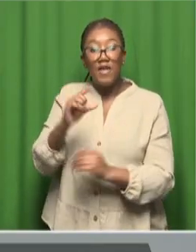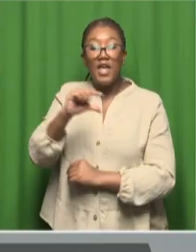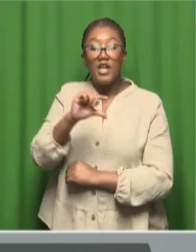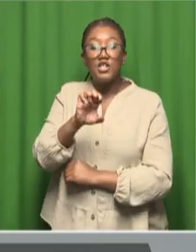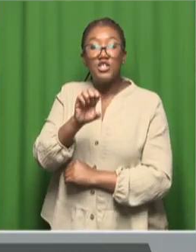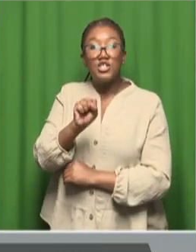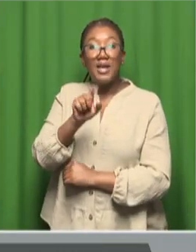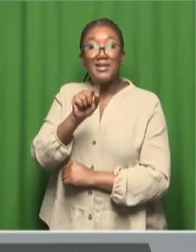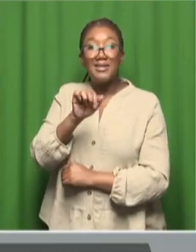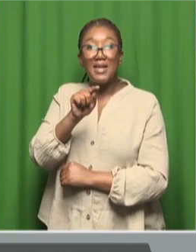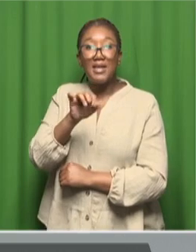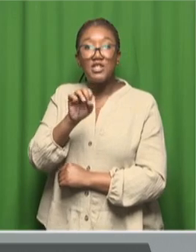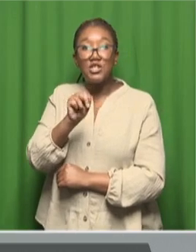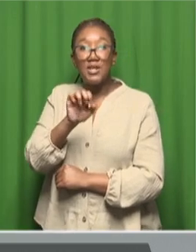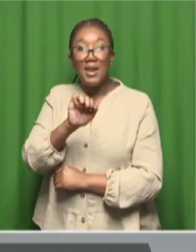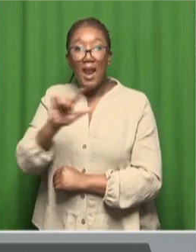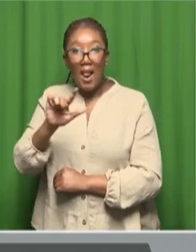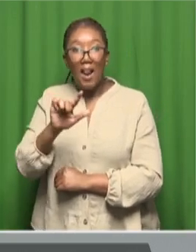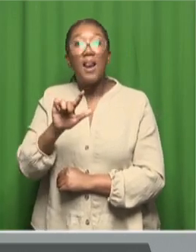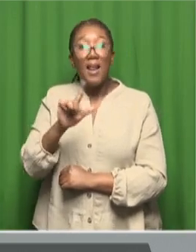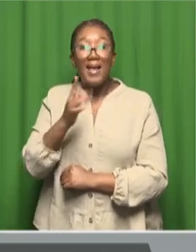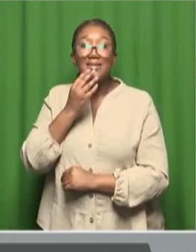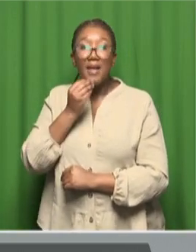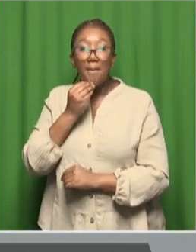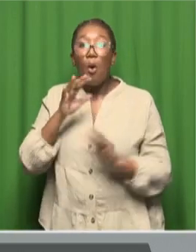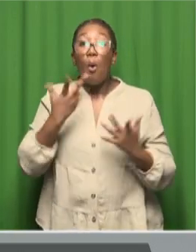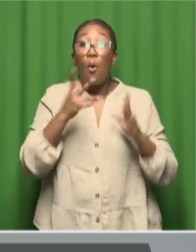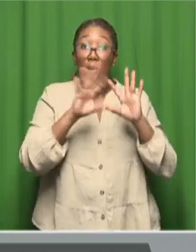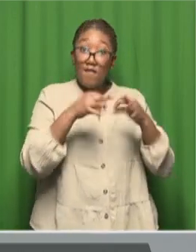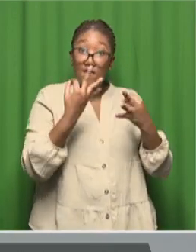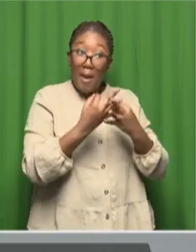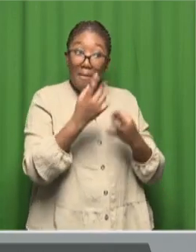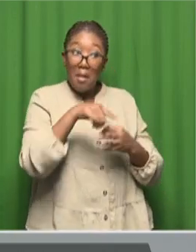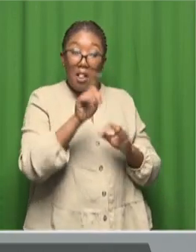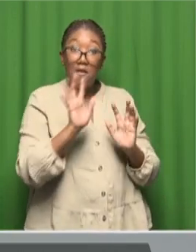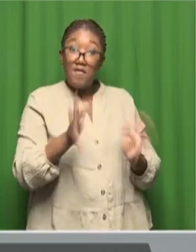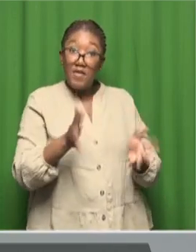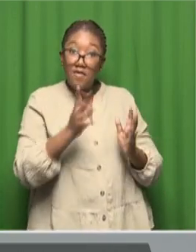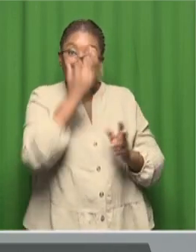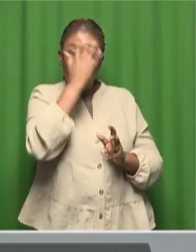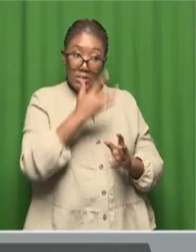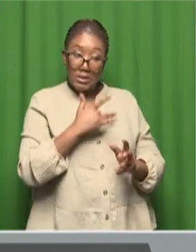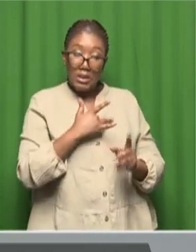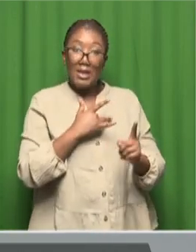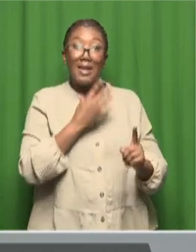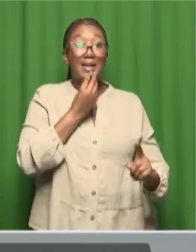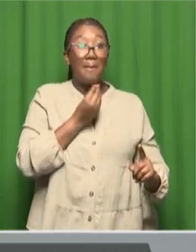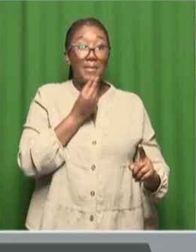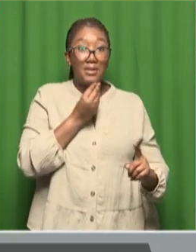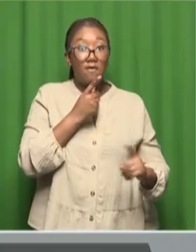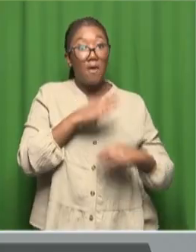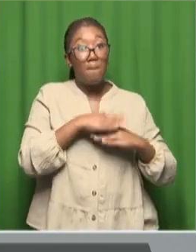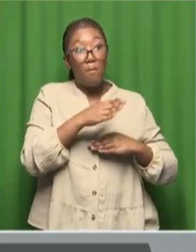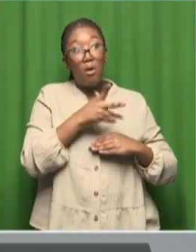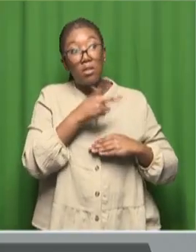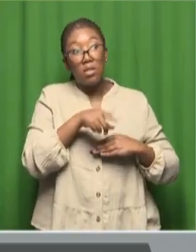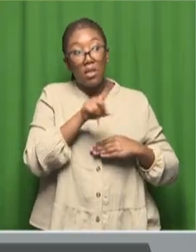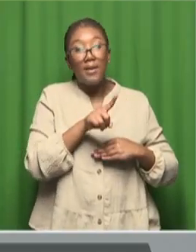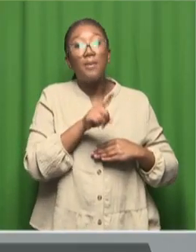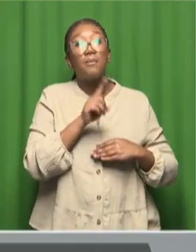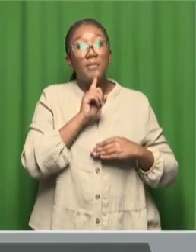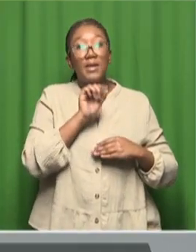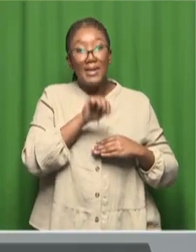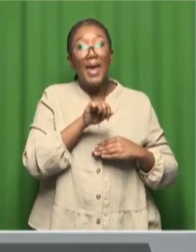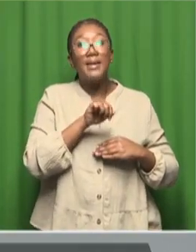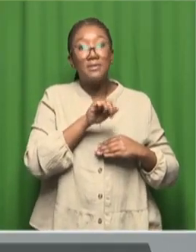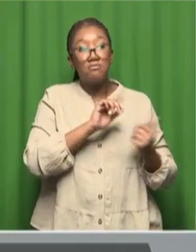confers a high risk. If you've got family members who's got diabetes, and the more family members that you have that have diabetes, your risk